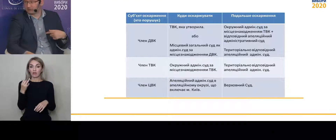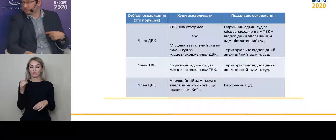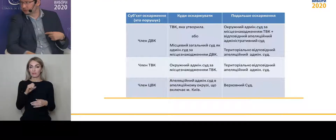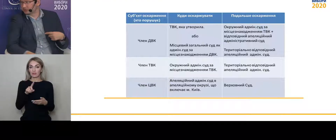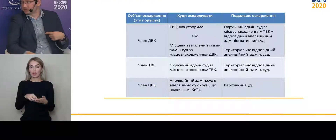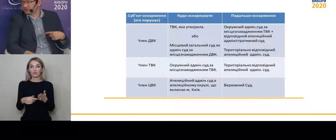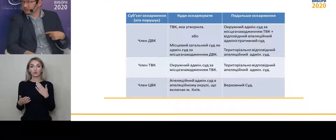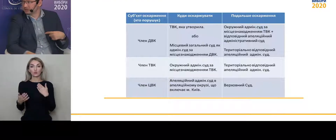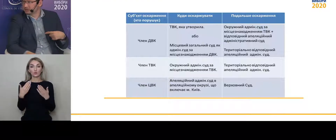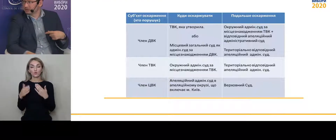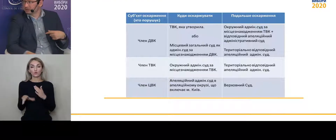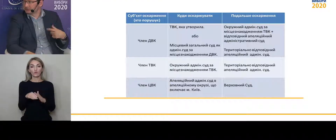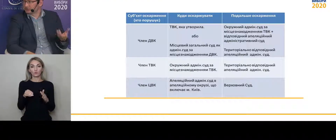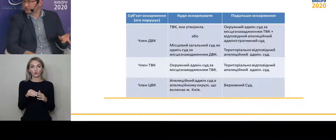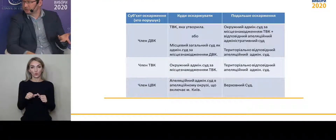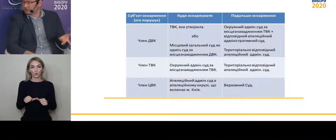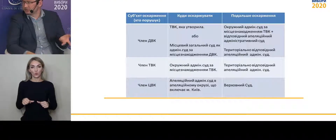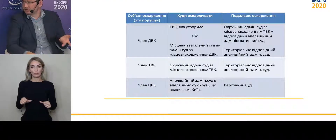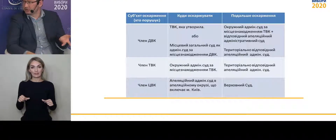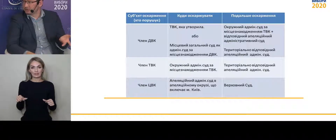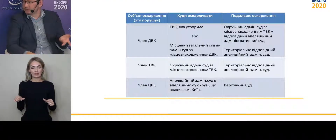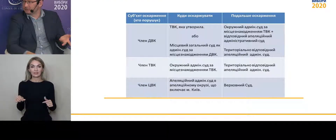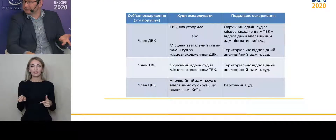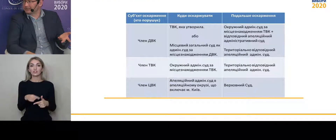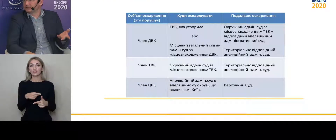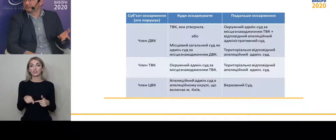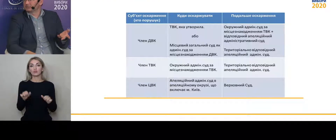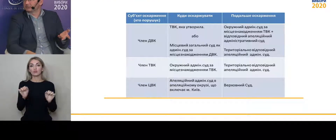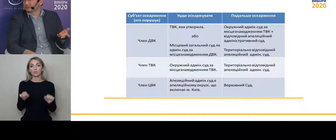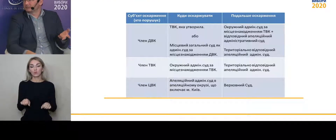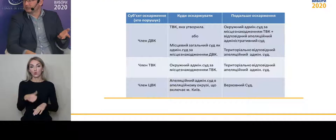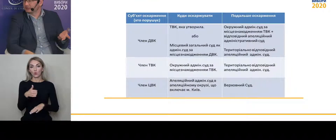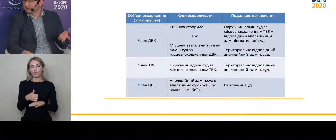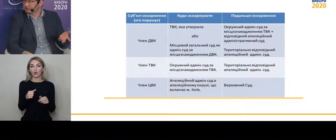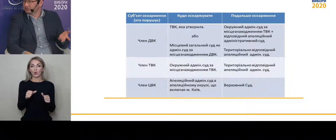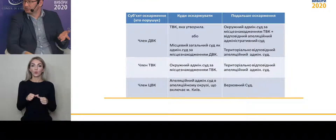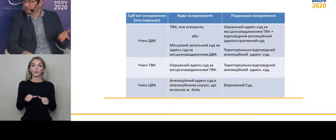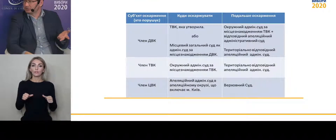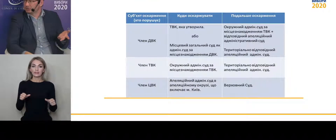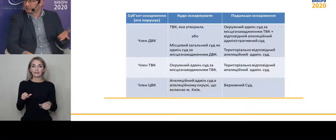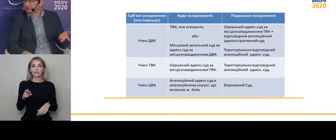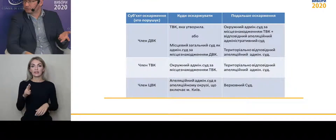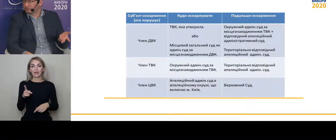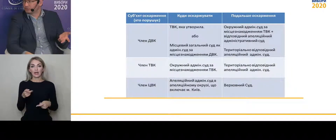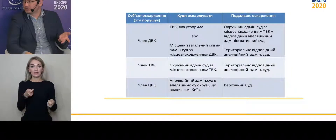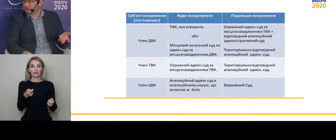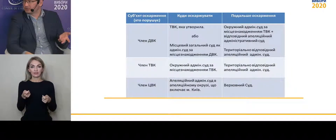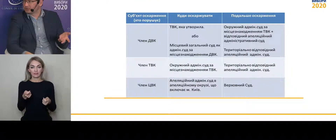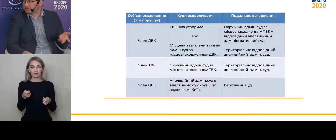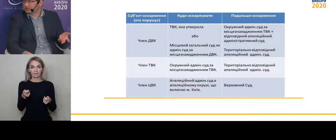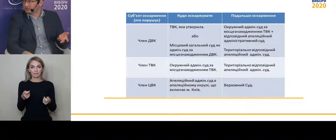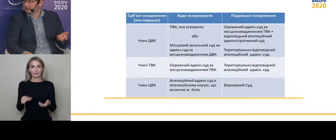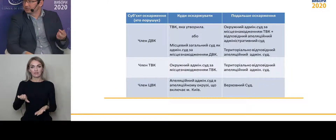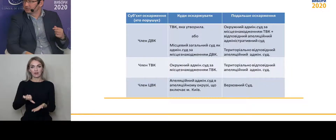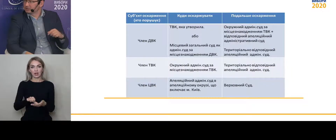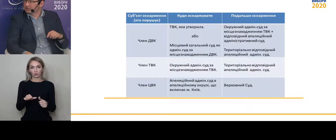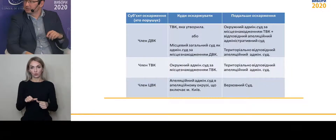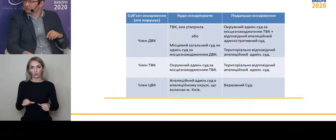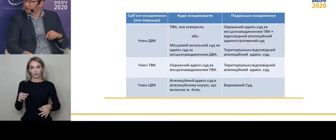that are covered. And well, the question about the election commissions,